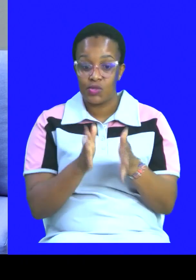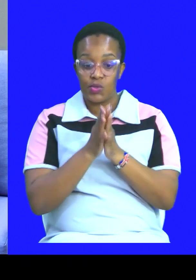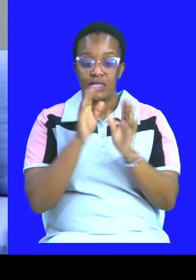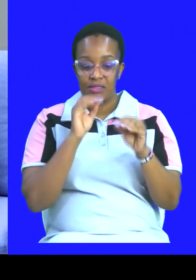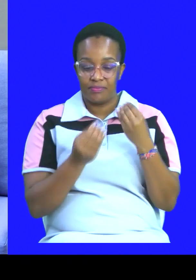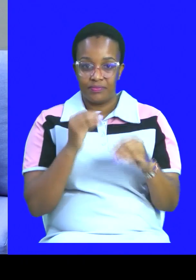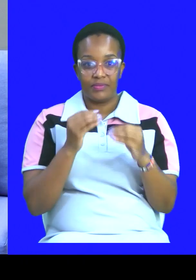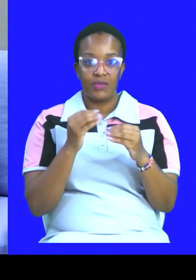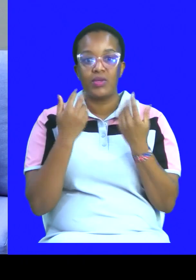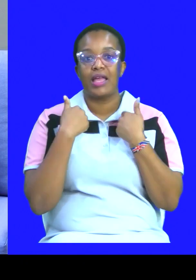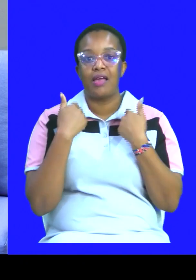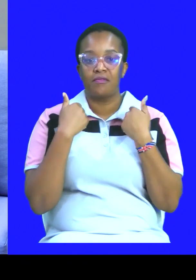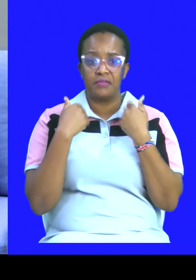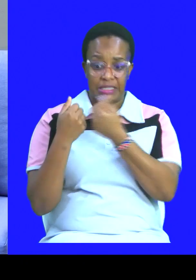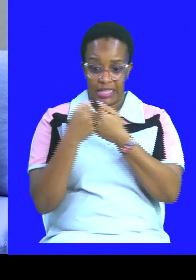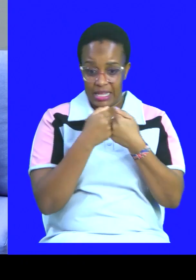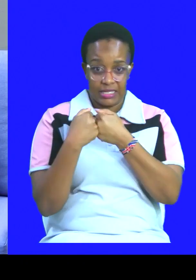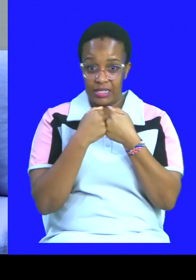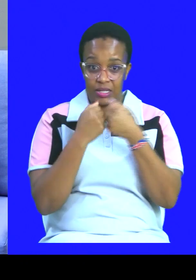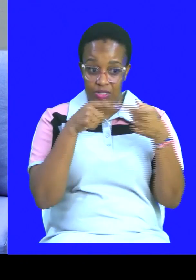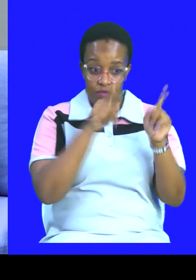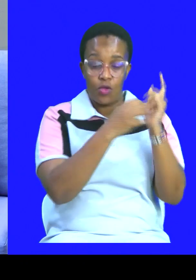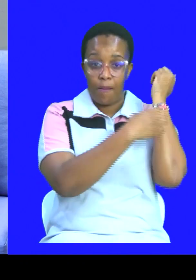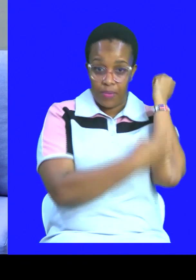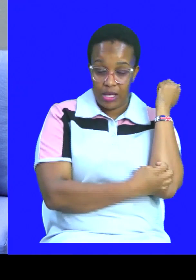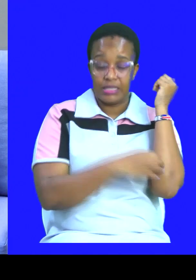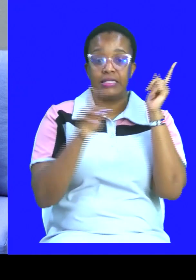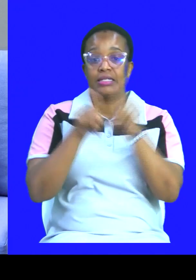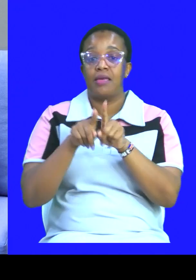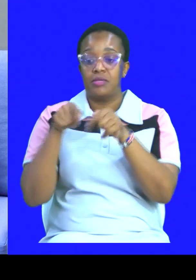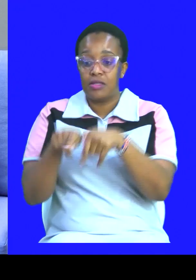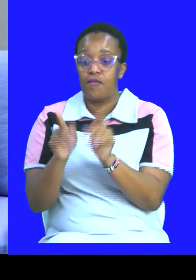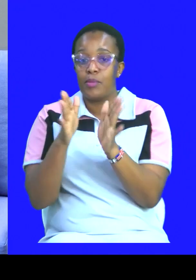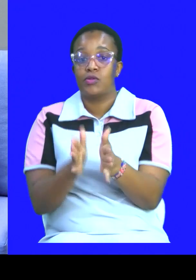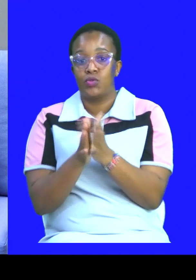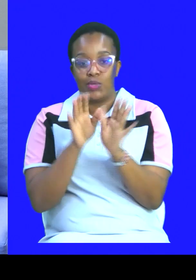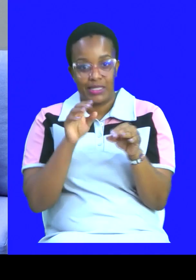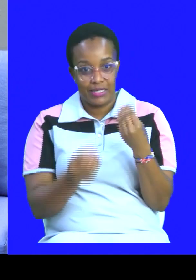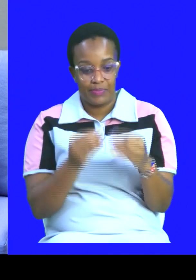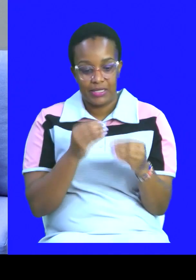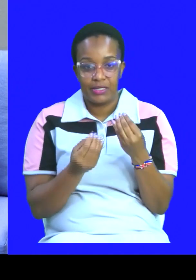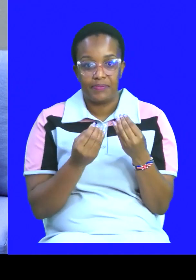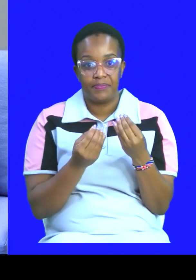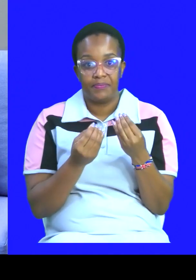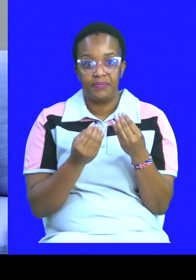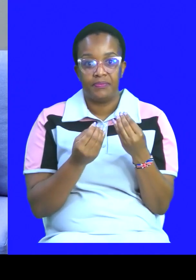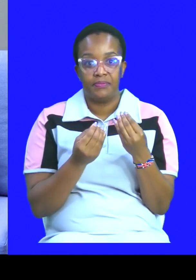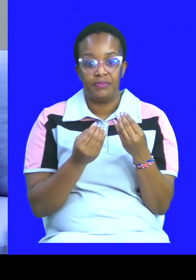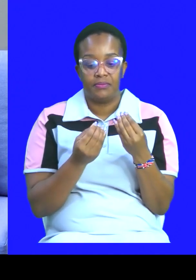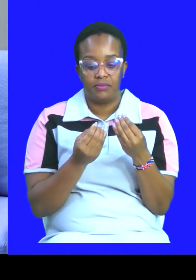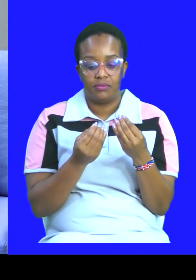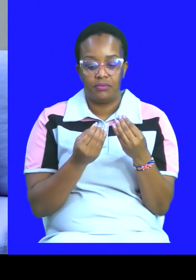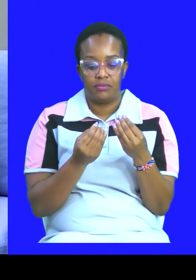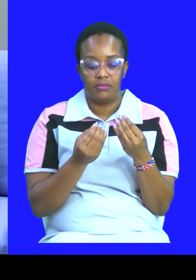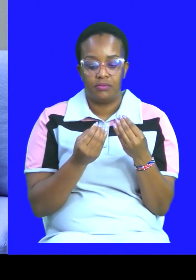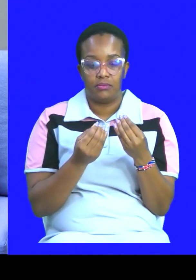two challenges. You are poor, and again you are a person with disabilities. So resources limit them. But with